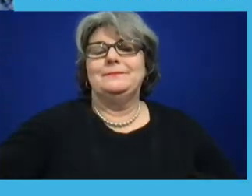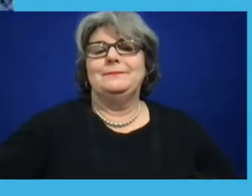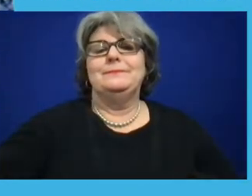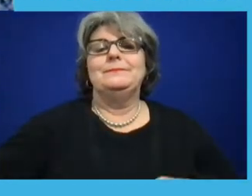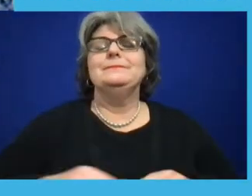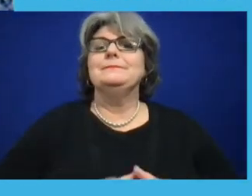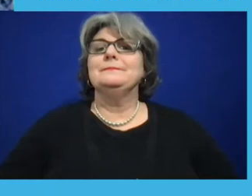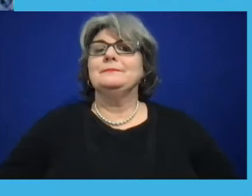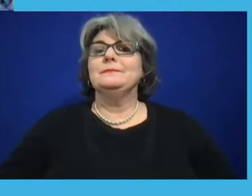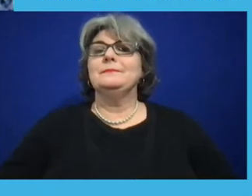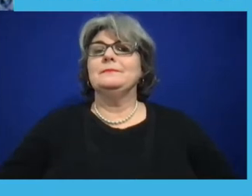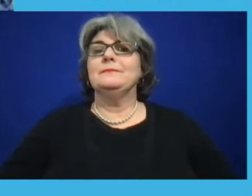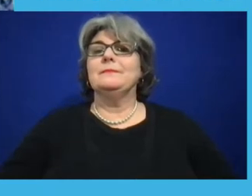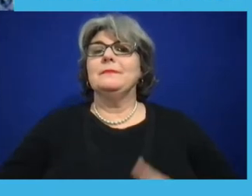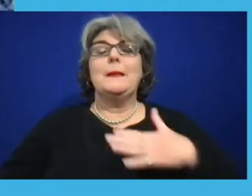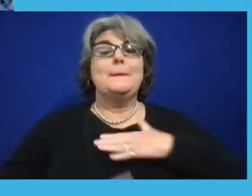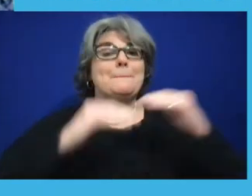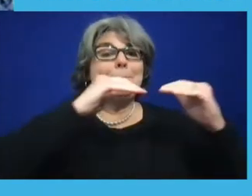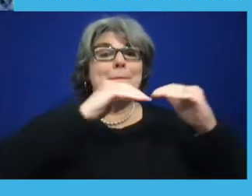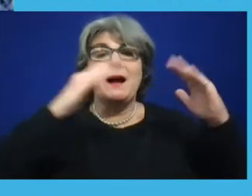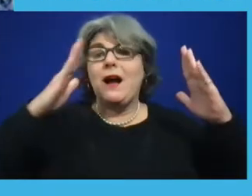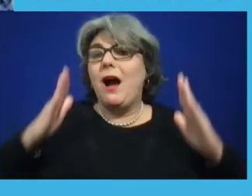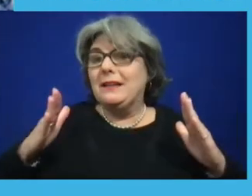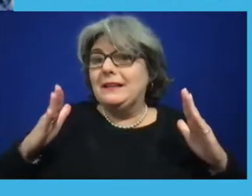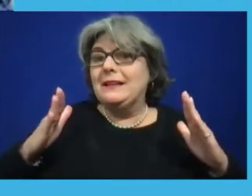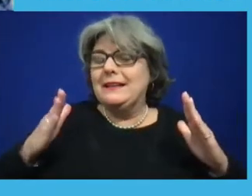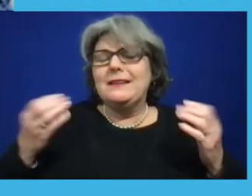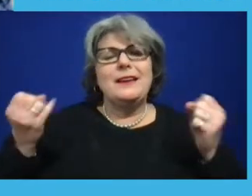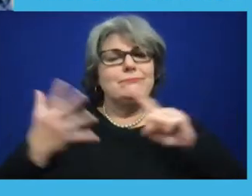to be here with my friend,